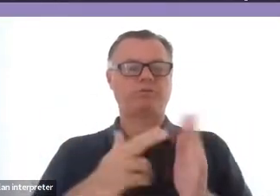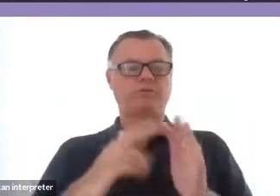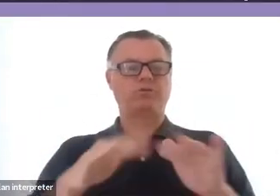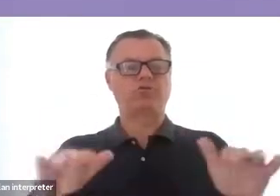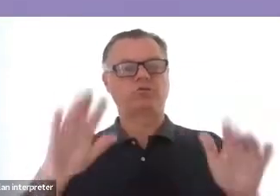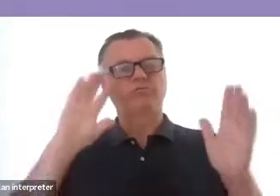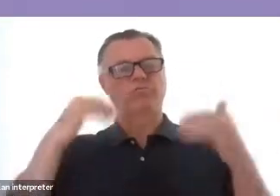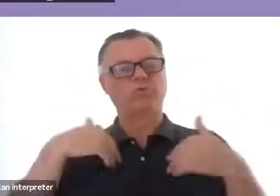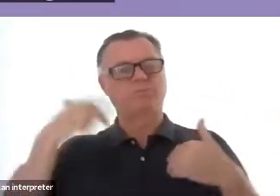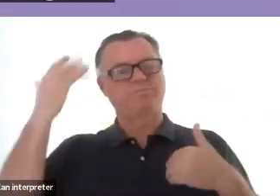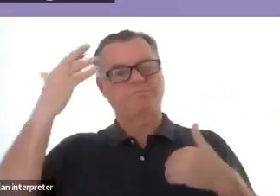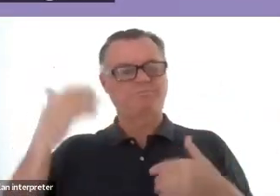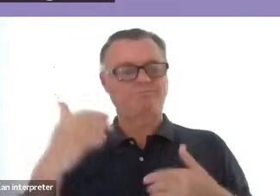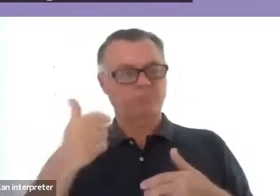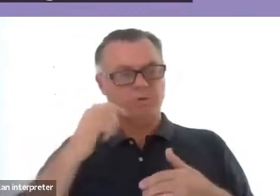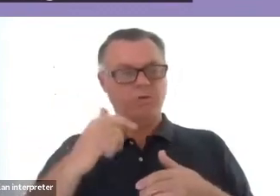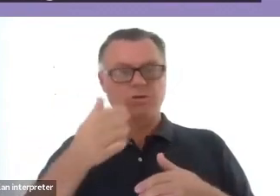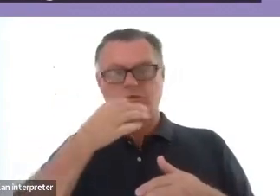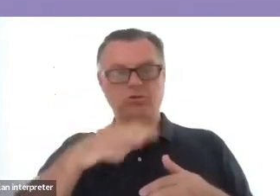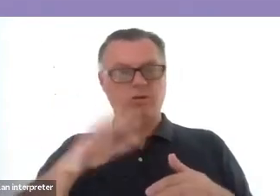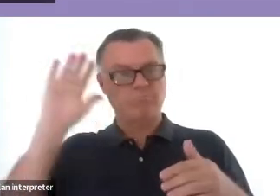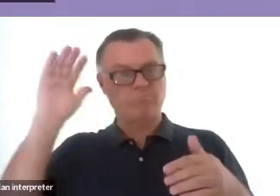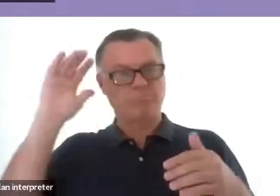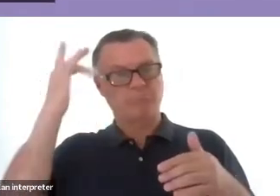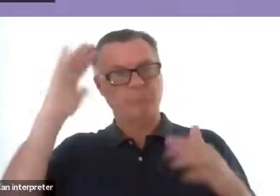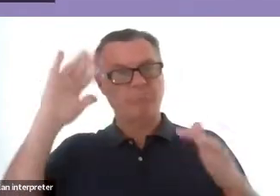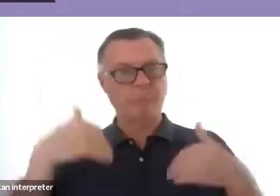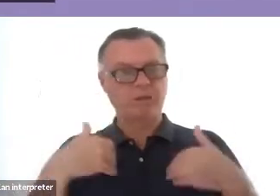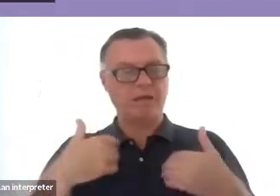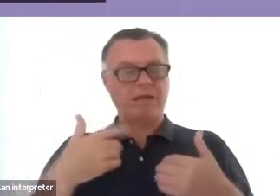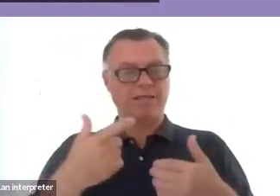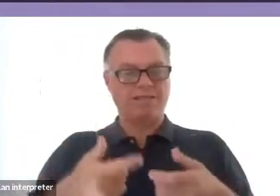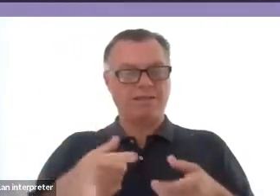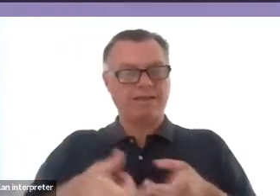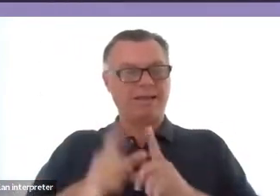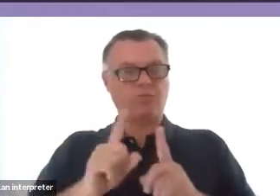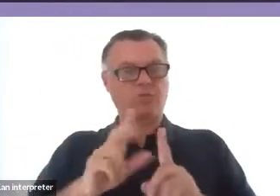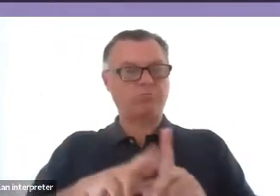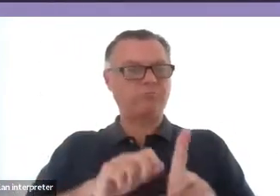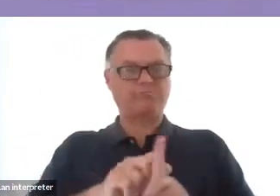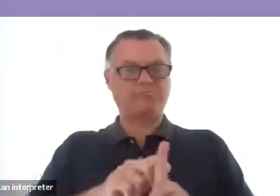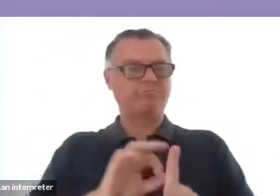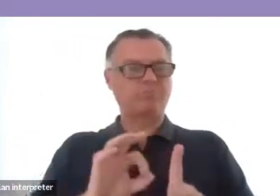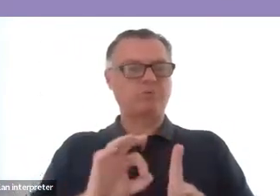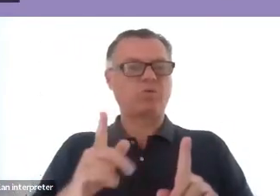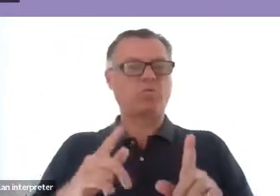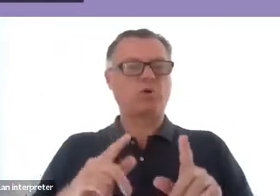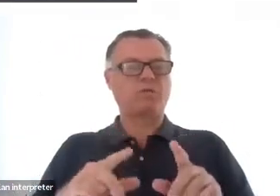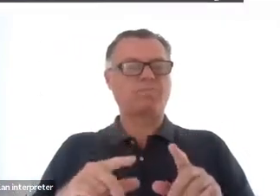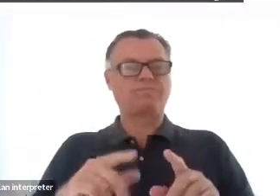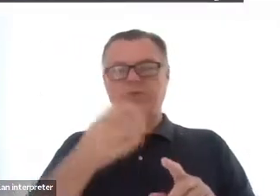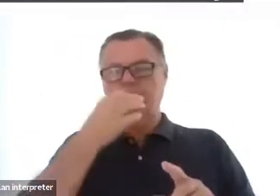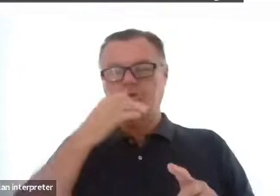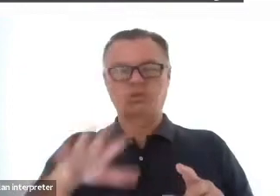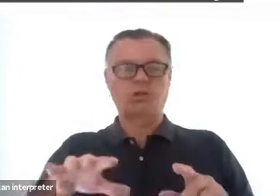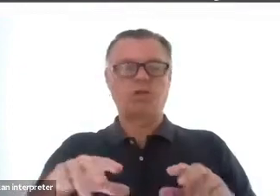hardest part of raising a neurodivergent child isn't always the diagnosis, it's the isolation faced by the child and the family. As a